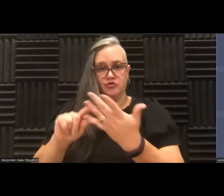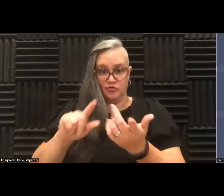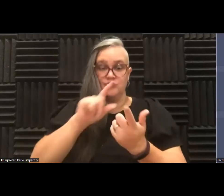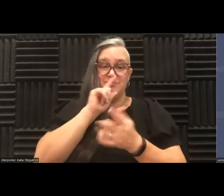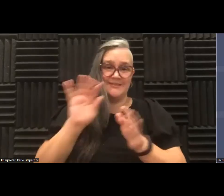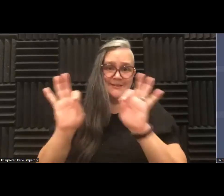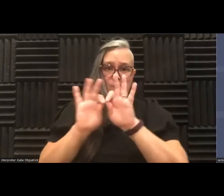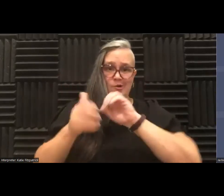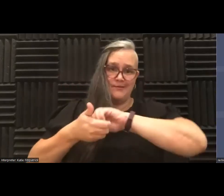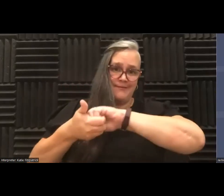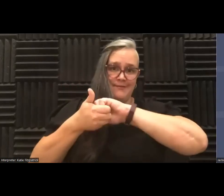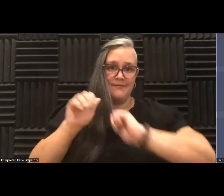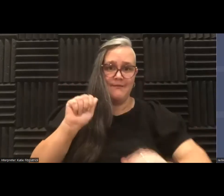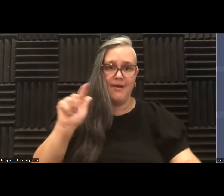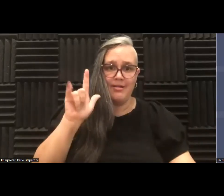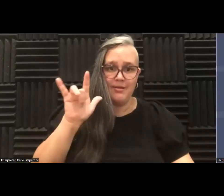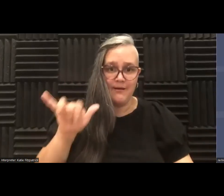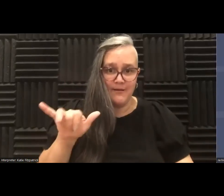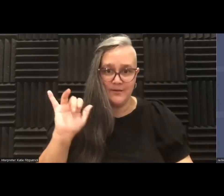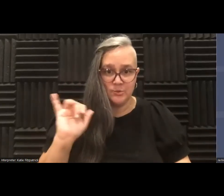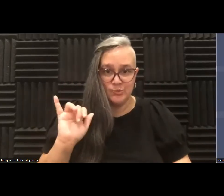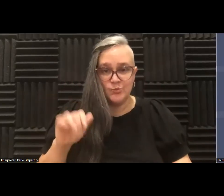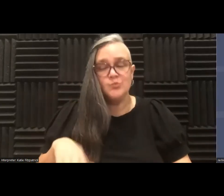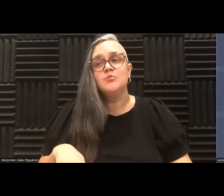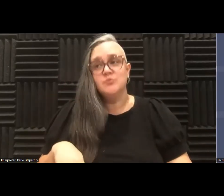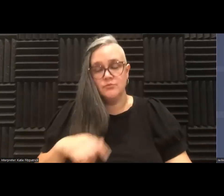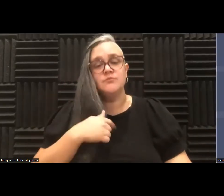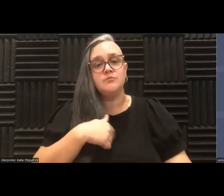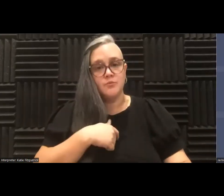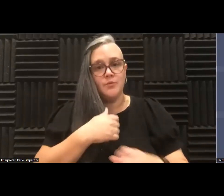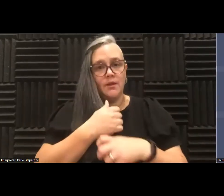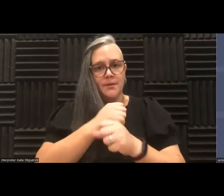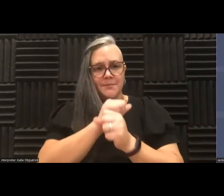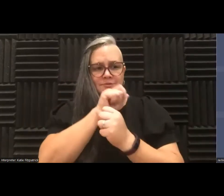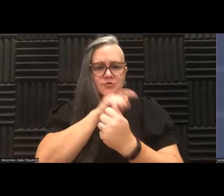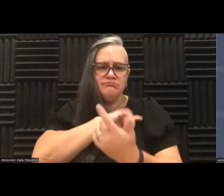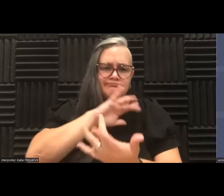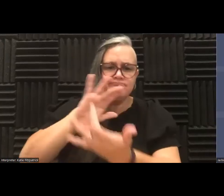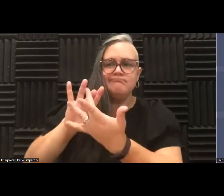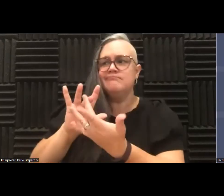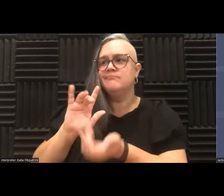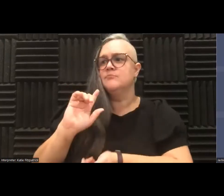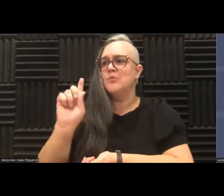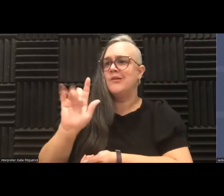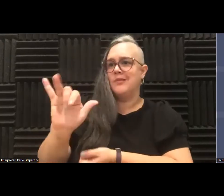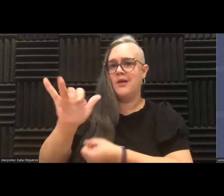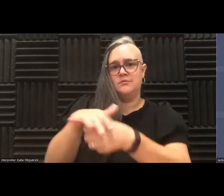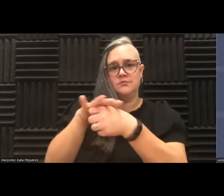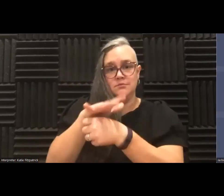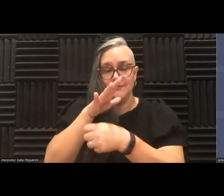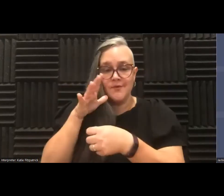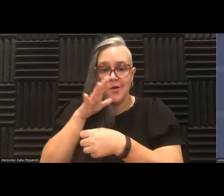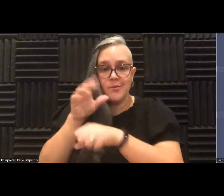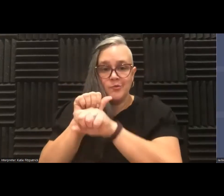important ally. We try to make sure that we are reaching farm workers where they are, their migrant labor housing, which